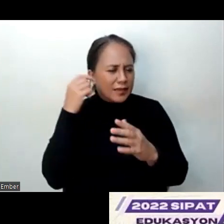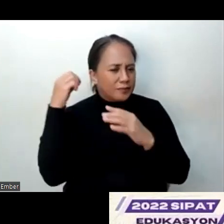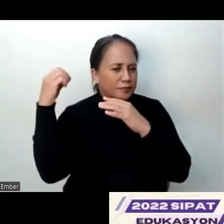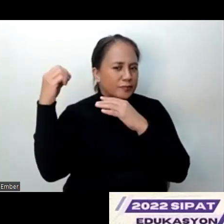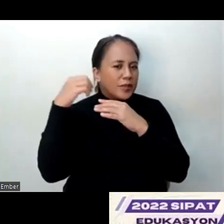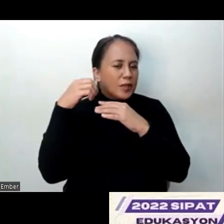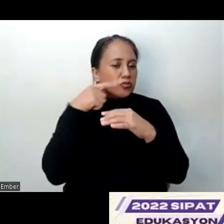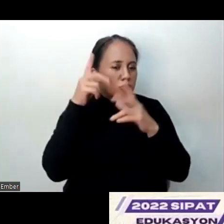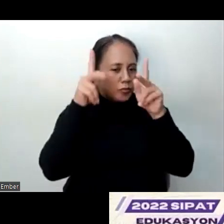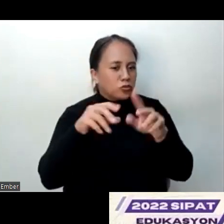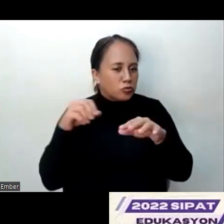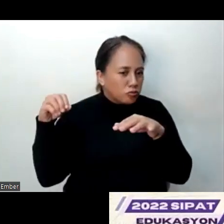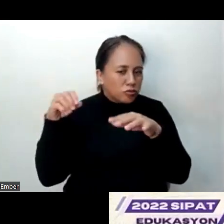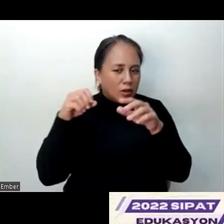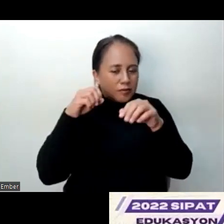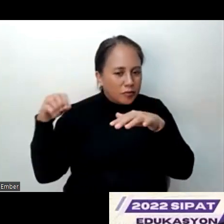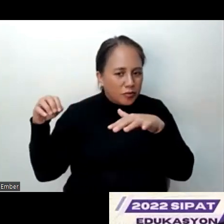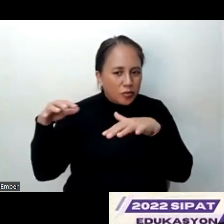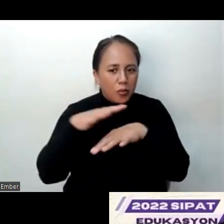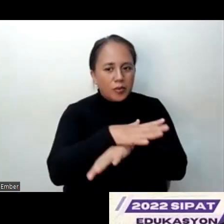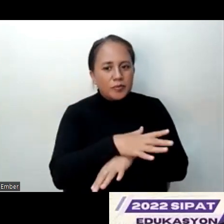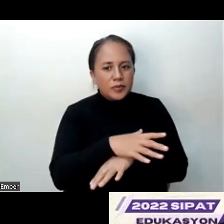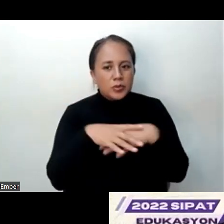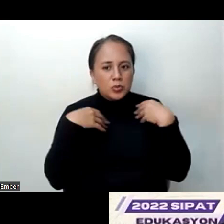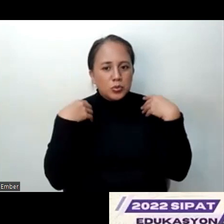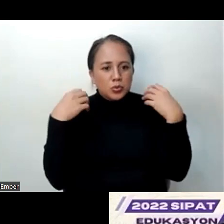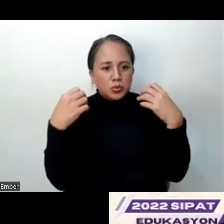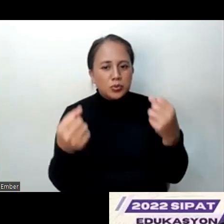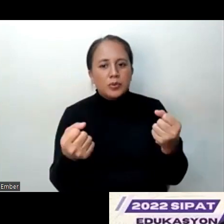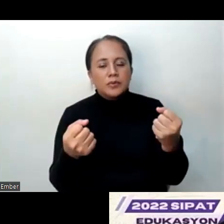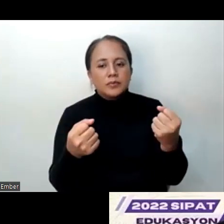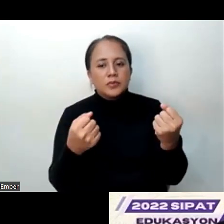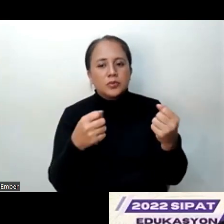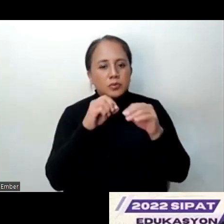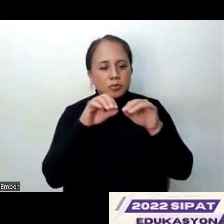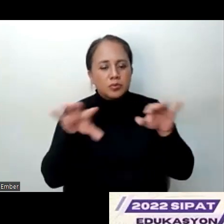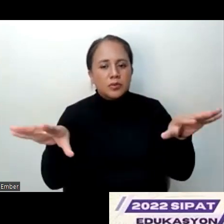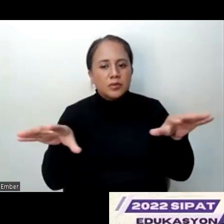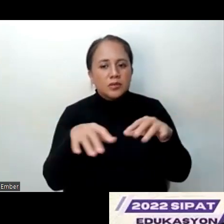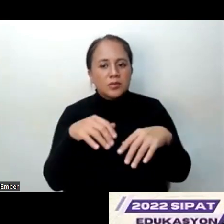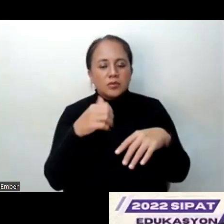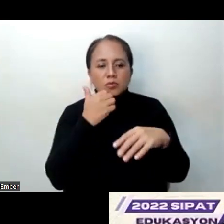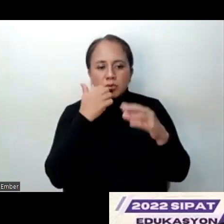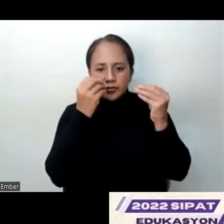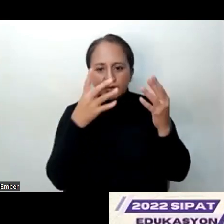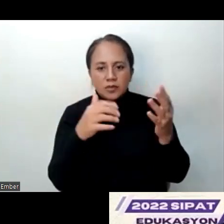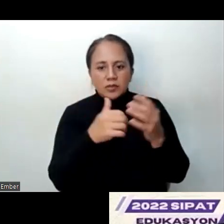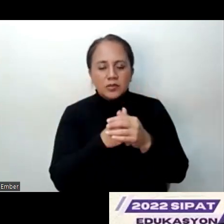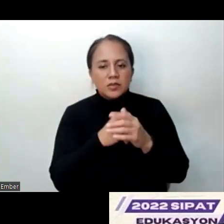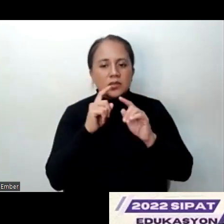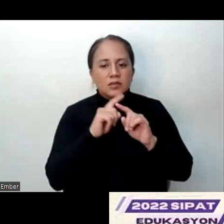influencer, may naka-assign na malakas ang hatak to spread the disinformation sa